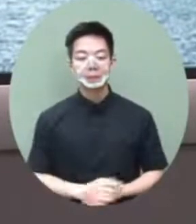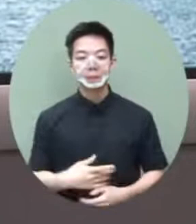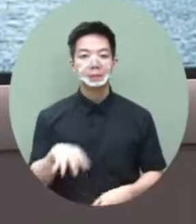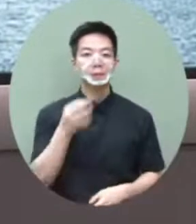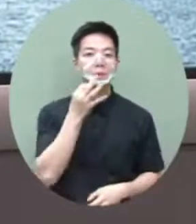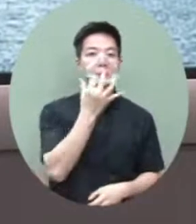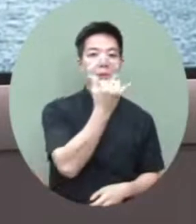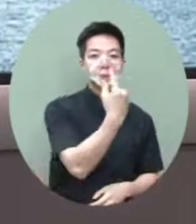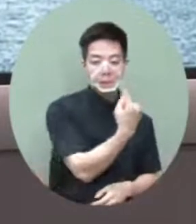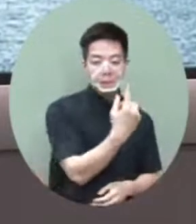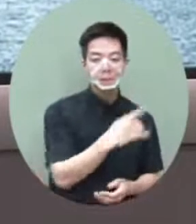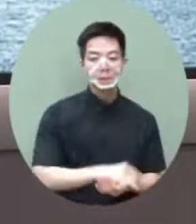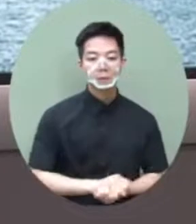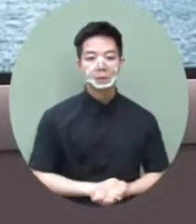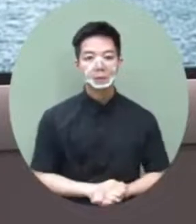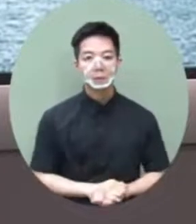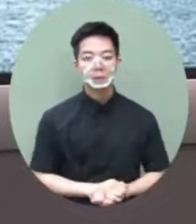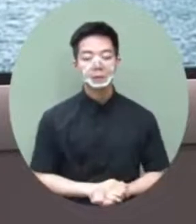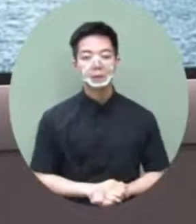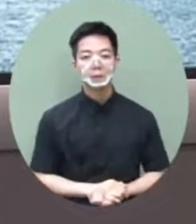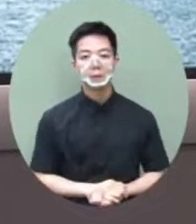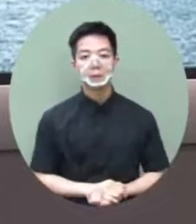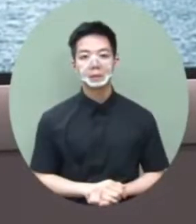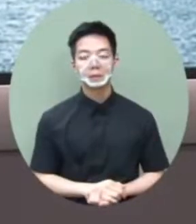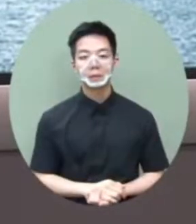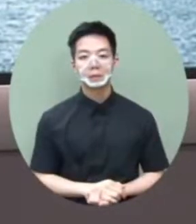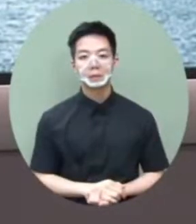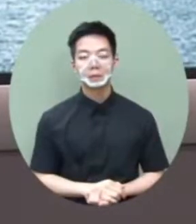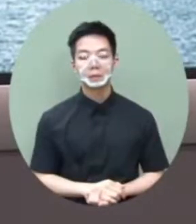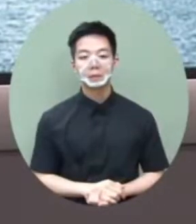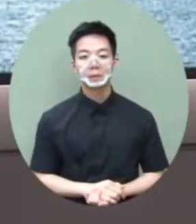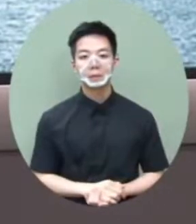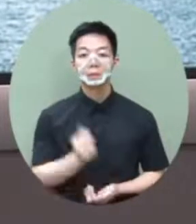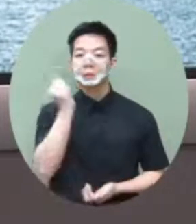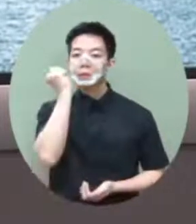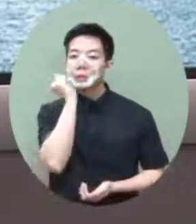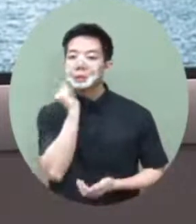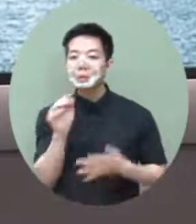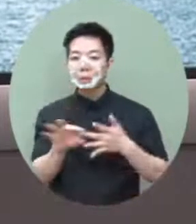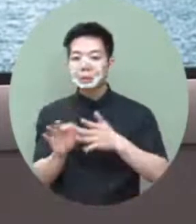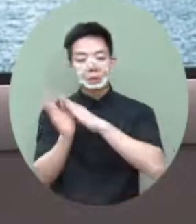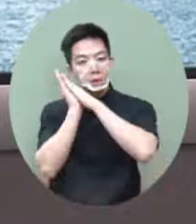gland. A 61-year-old patient